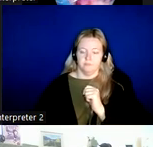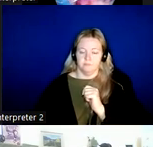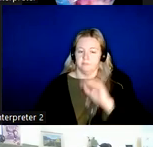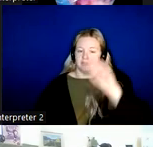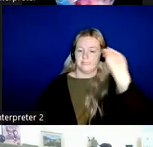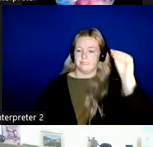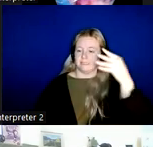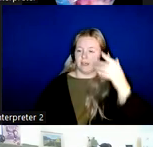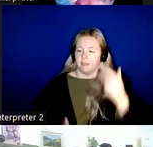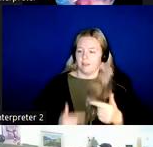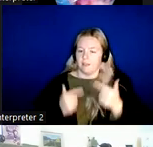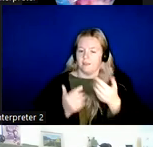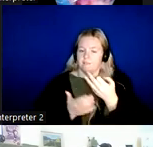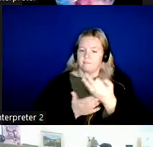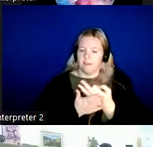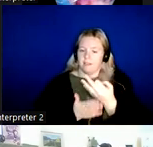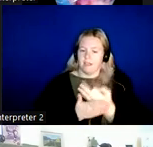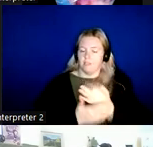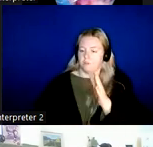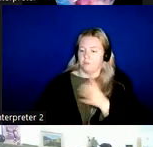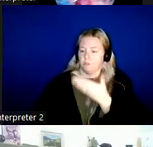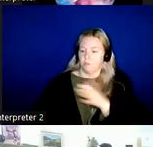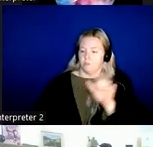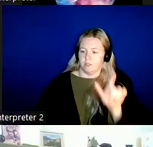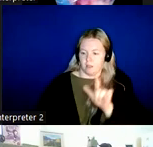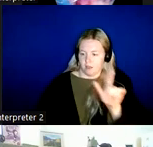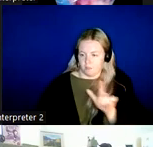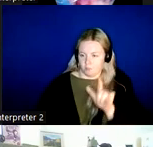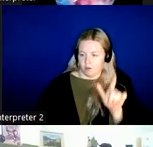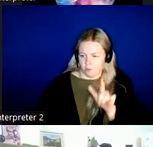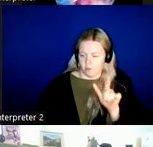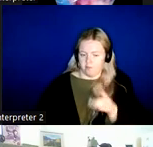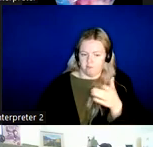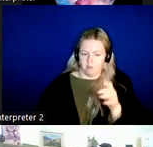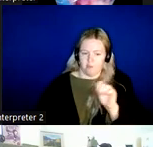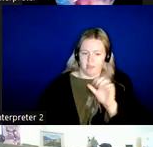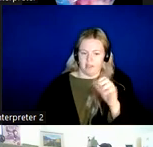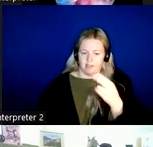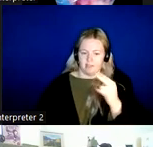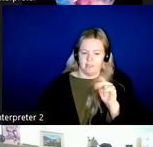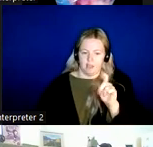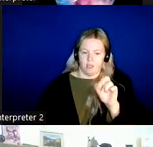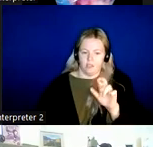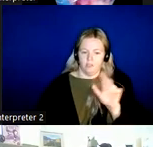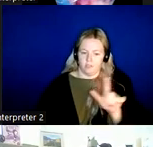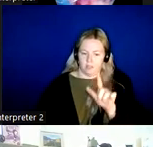Life Financial Musical Lending Library at our AC Hunter Library. We have